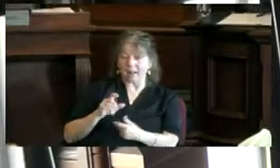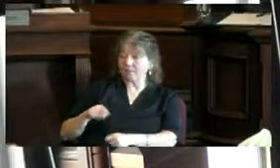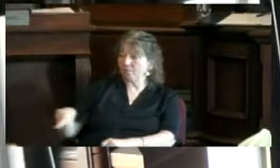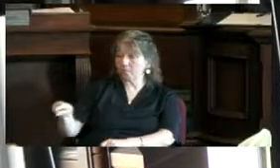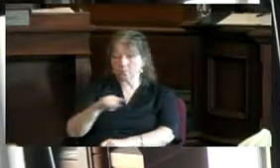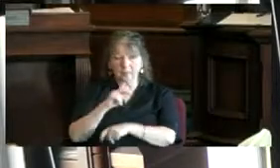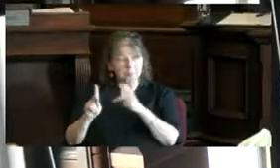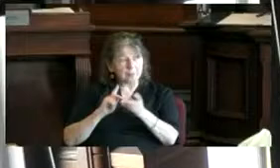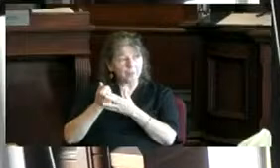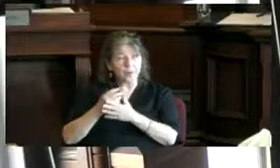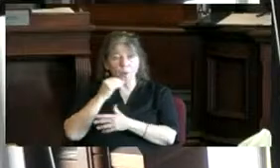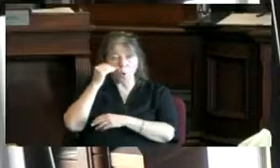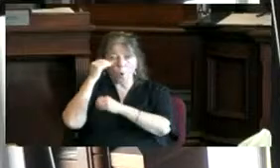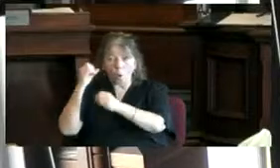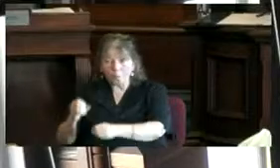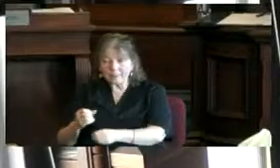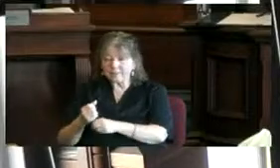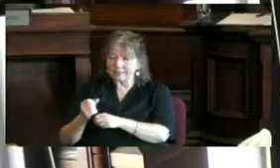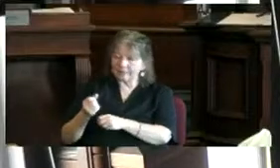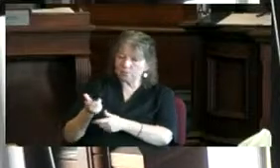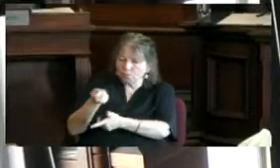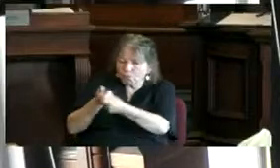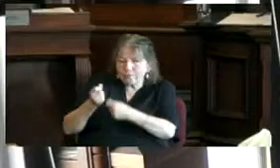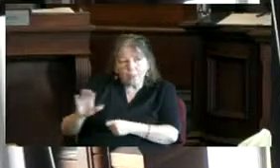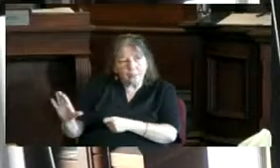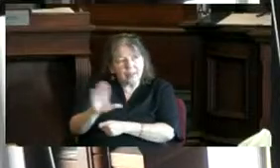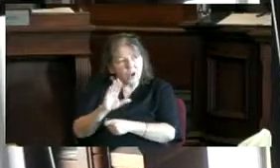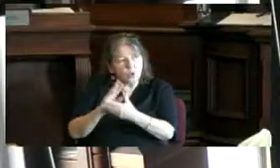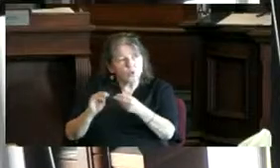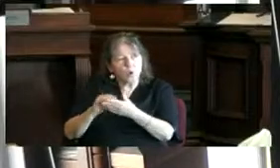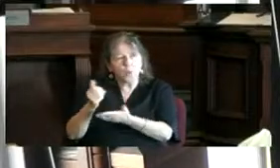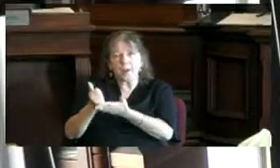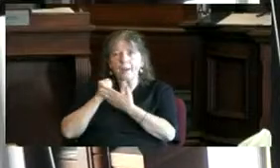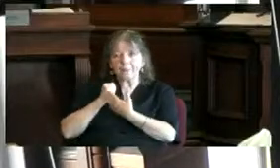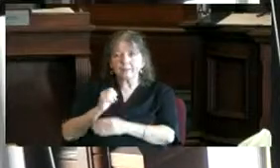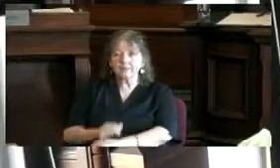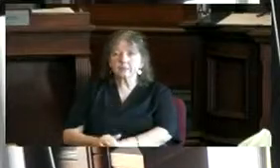are homeless and getting that perspective will be an integral part of the information gathering.